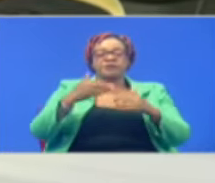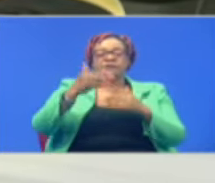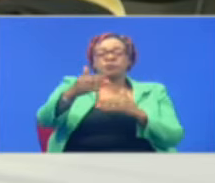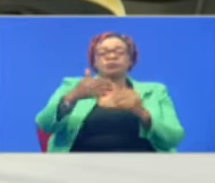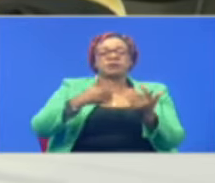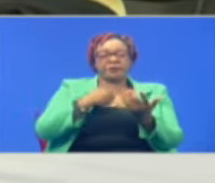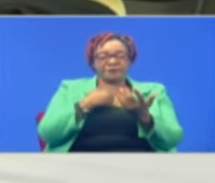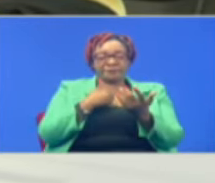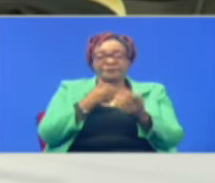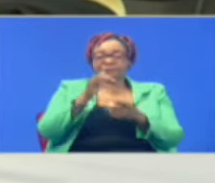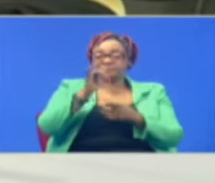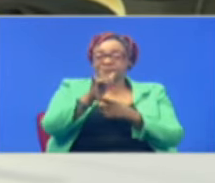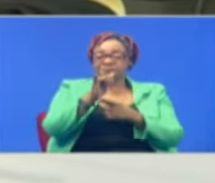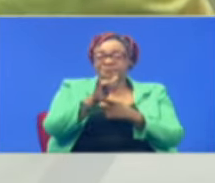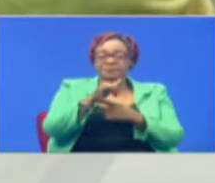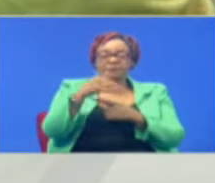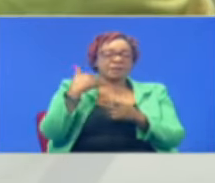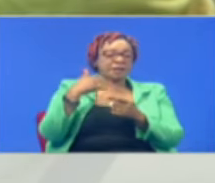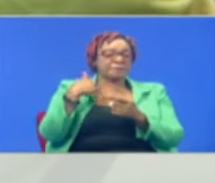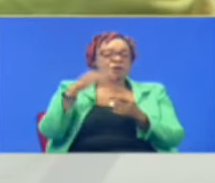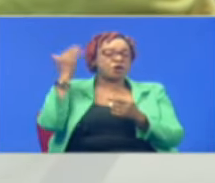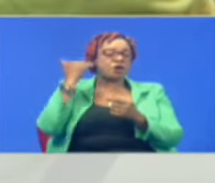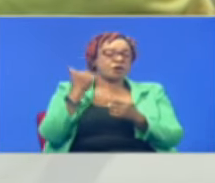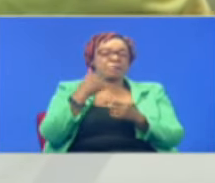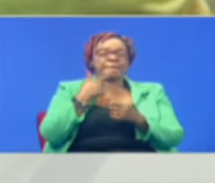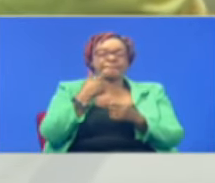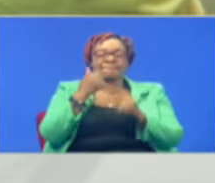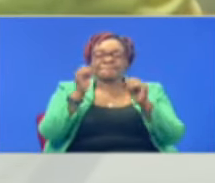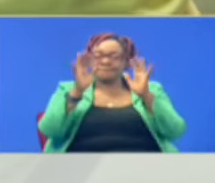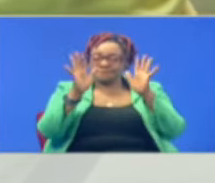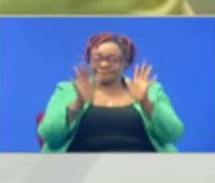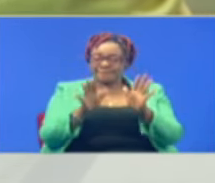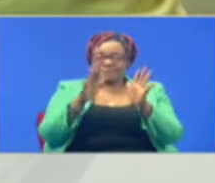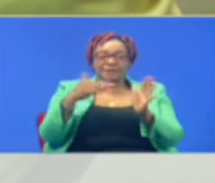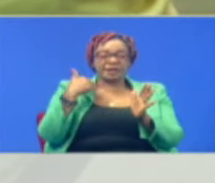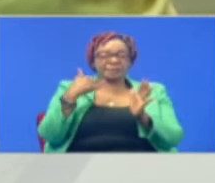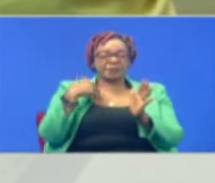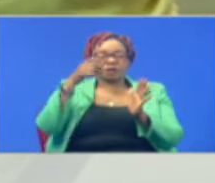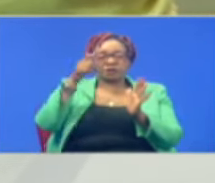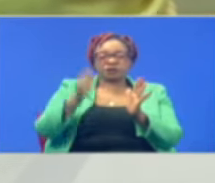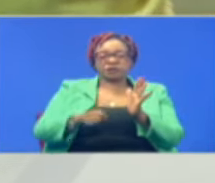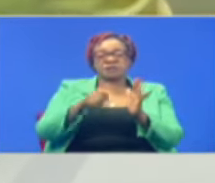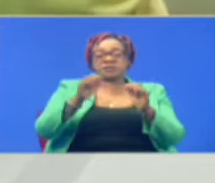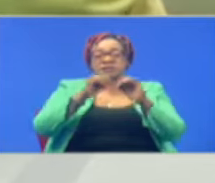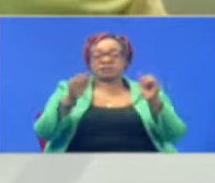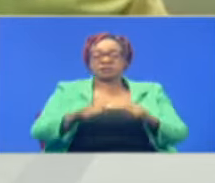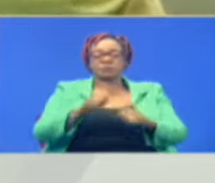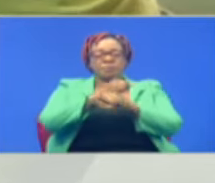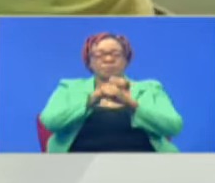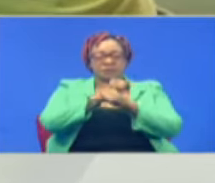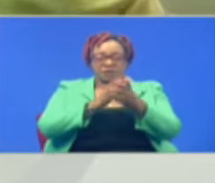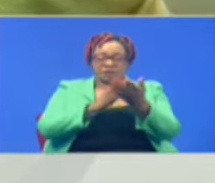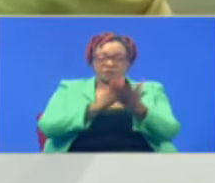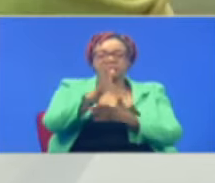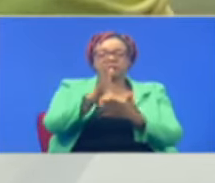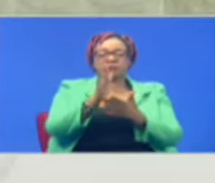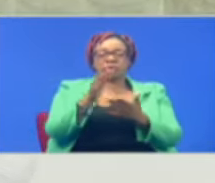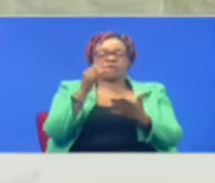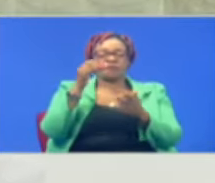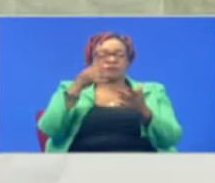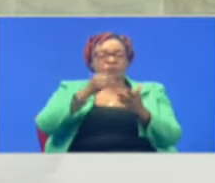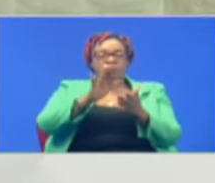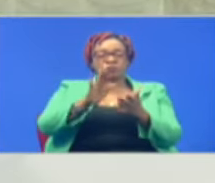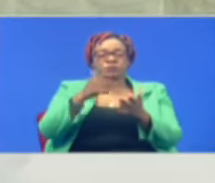is a matter that criminal lawyers say is key in the criminal justice system to protect the rights of even the accused. What